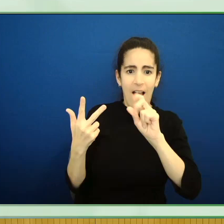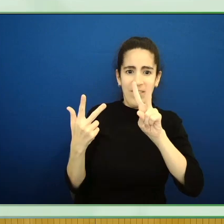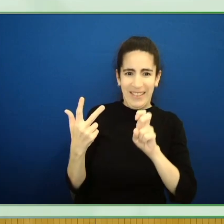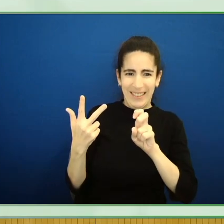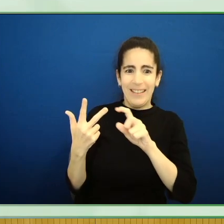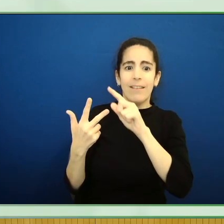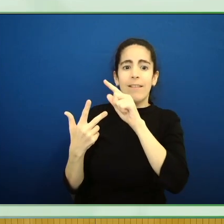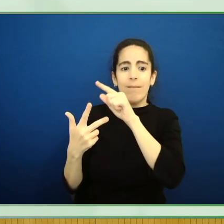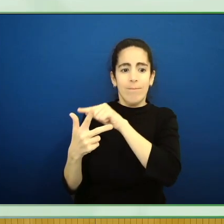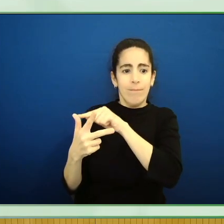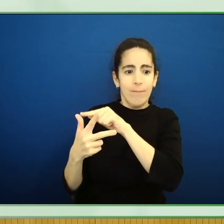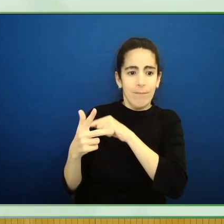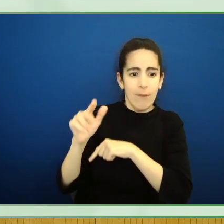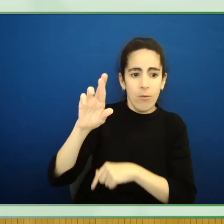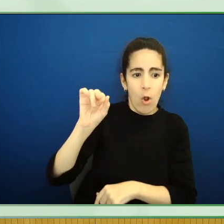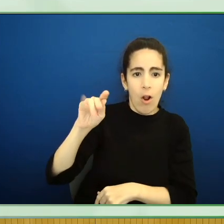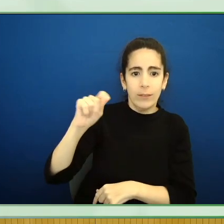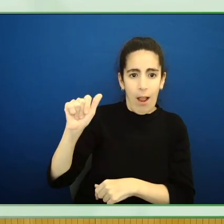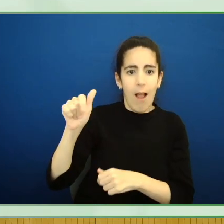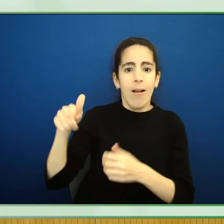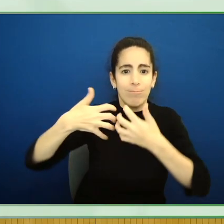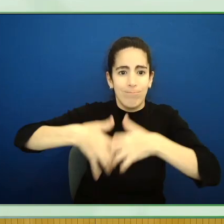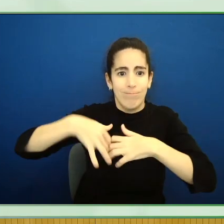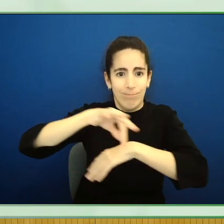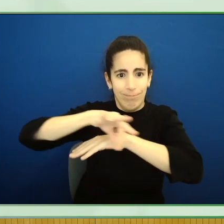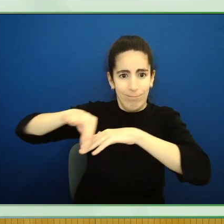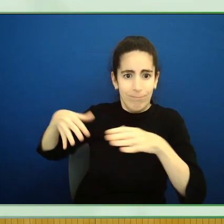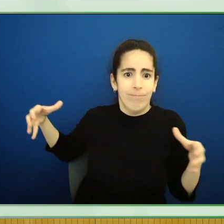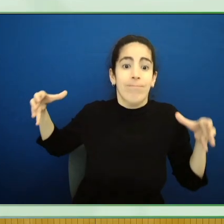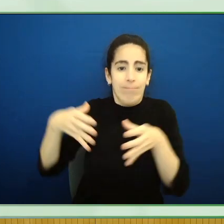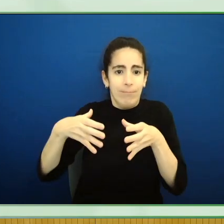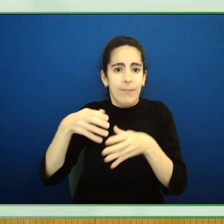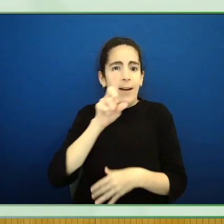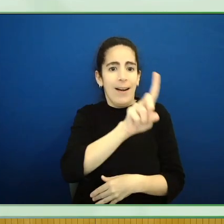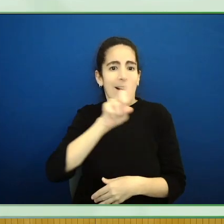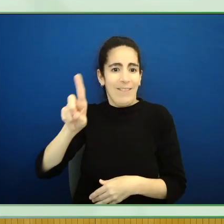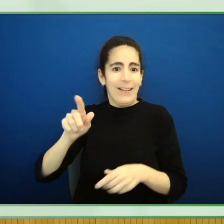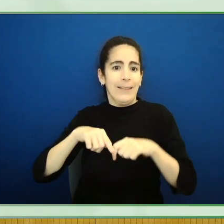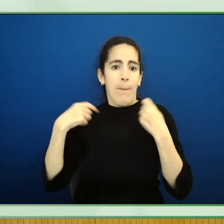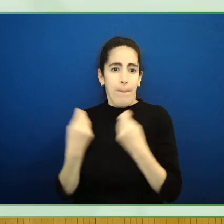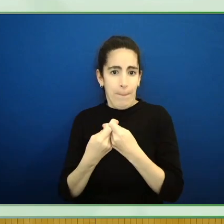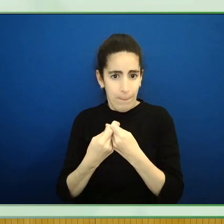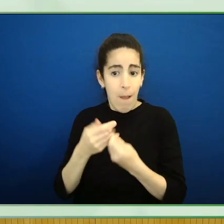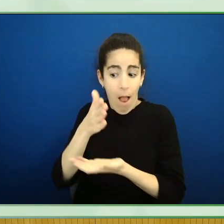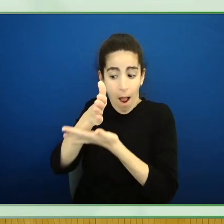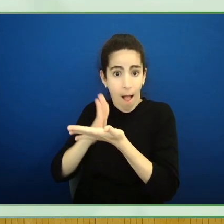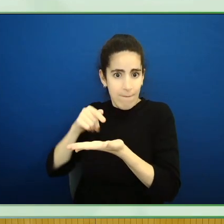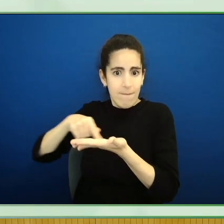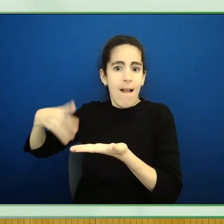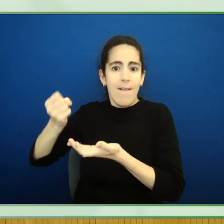people with disabilities living in low and middle income countries. So we bring the lived experience of disability and then also the markets to the